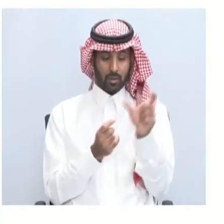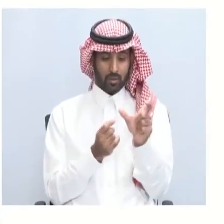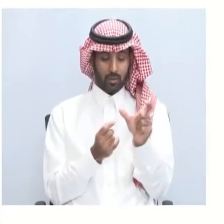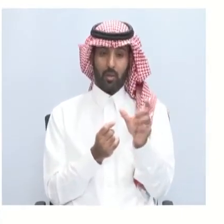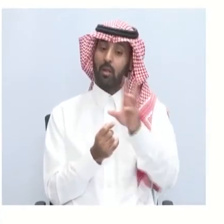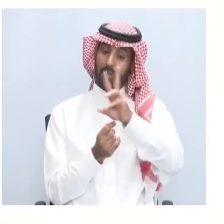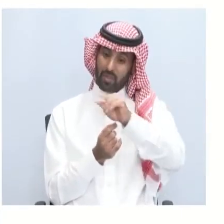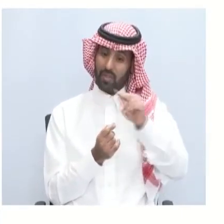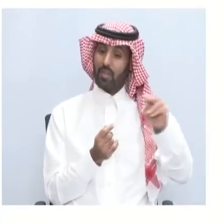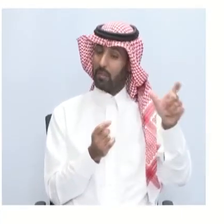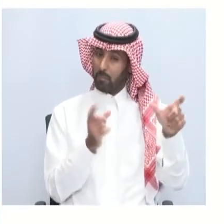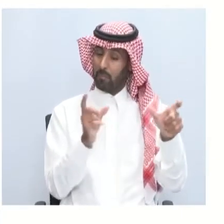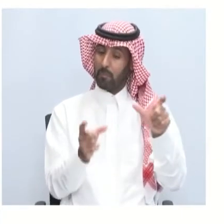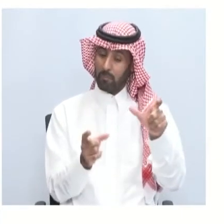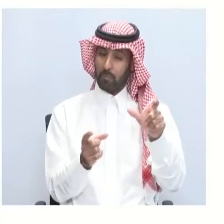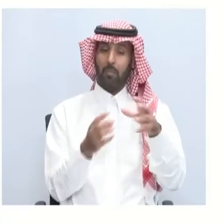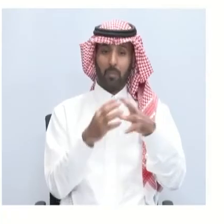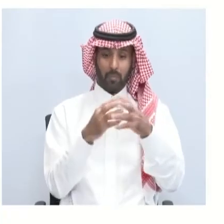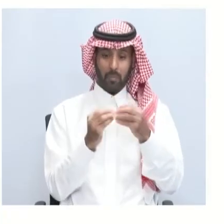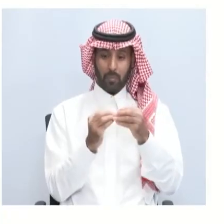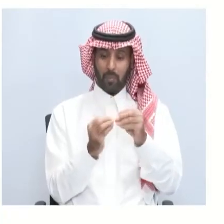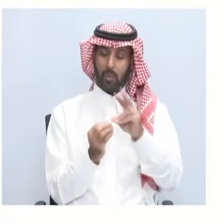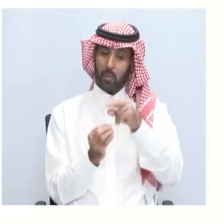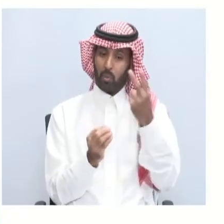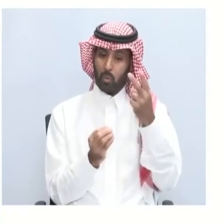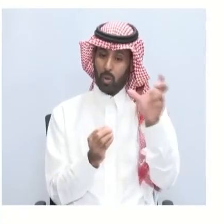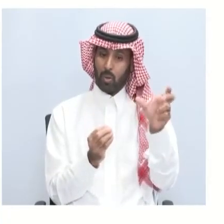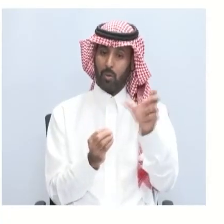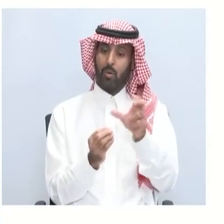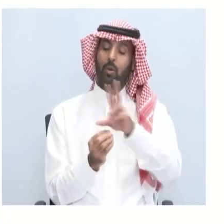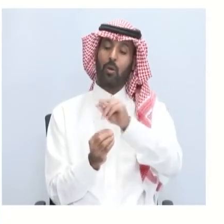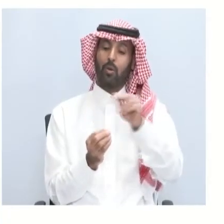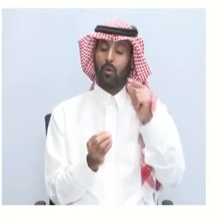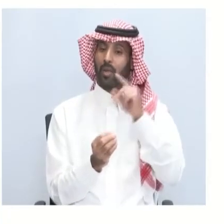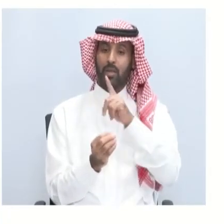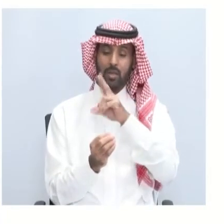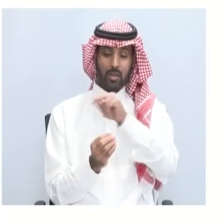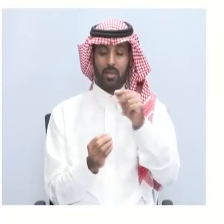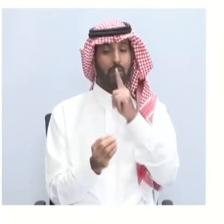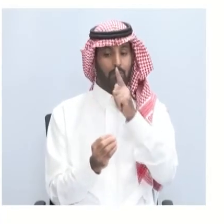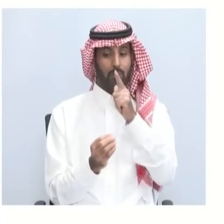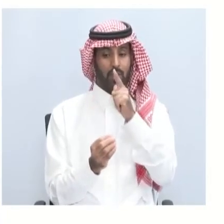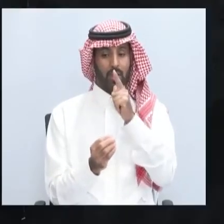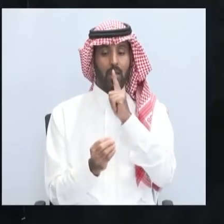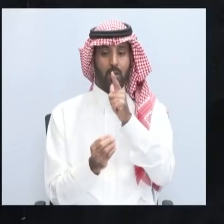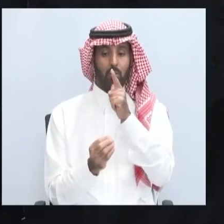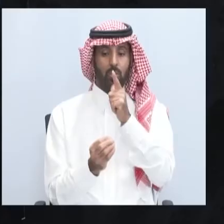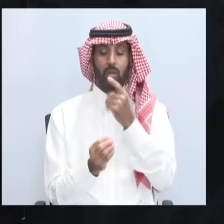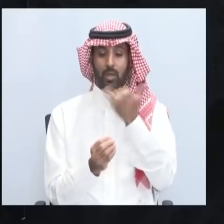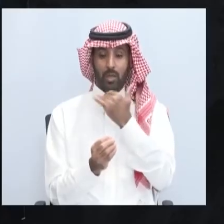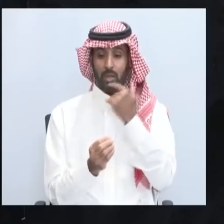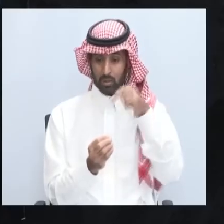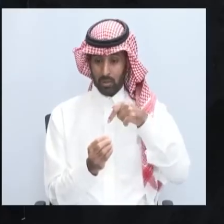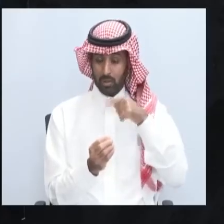that means exactly or nearly the same as another word or phrase in the same language. So in the same language,